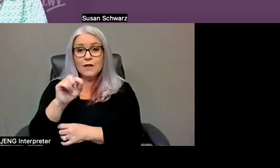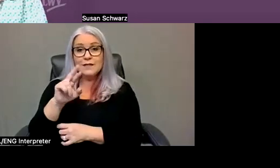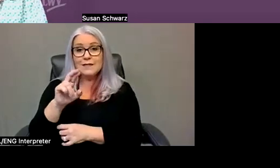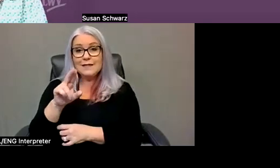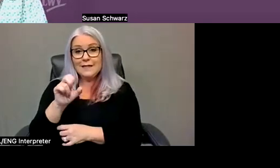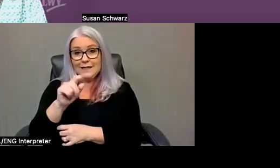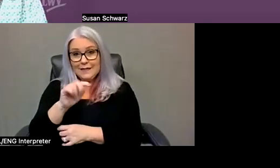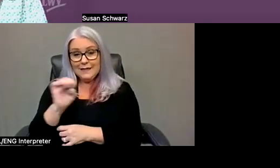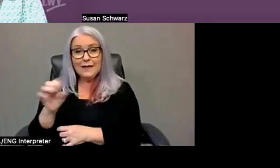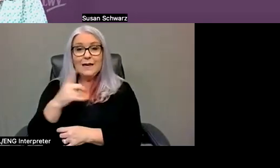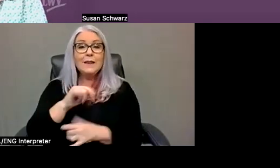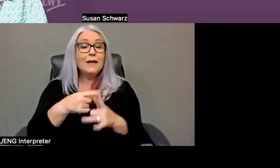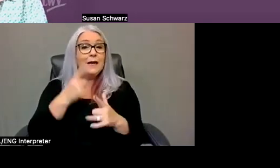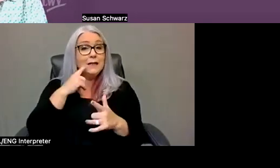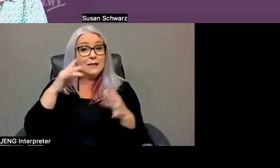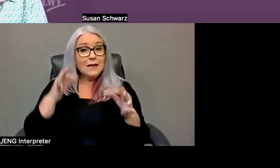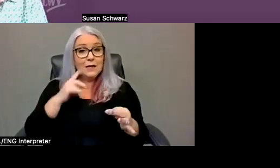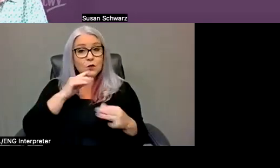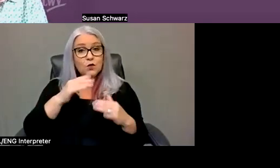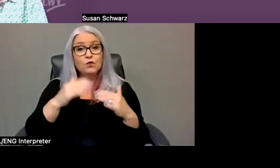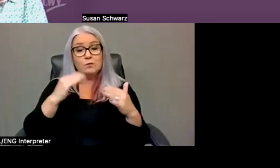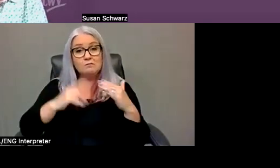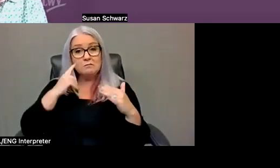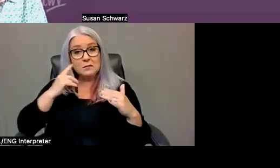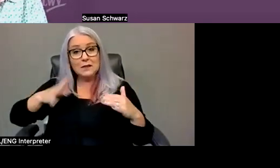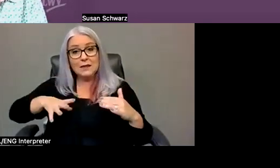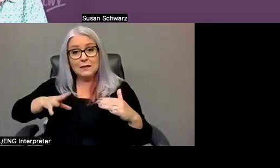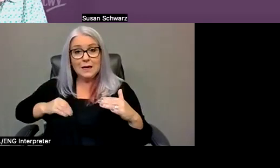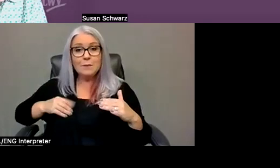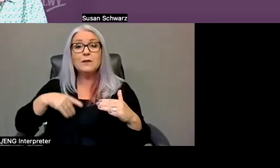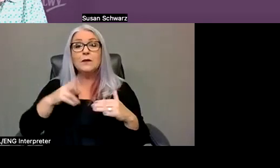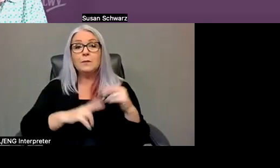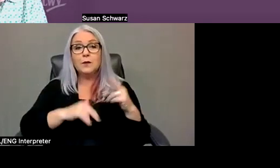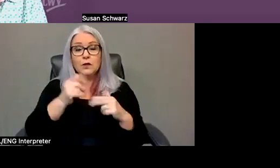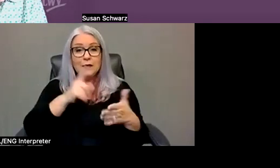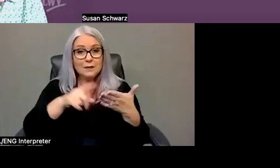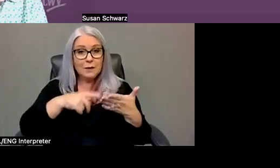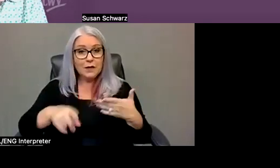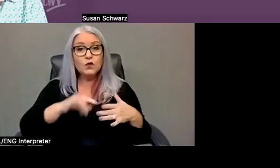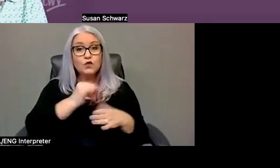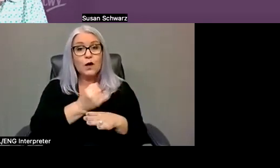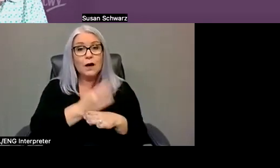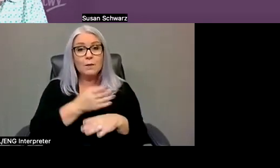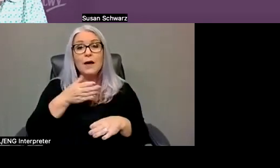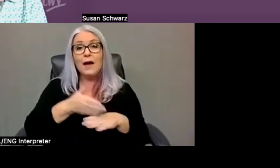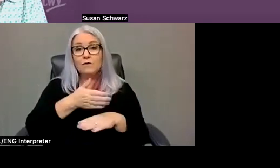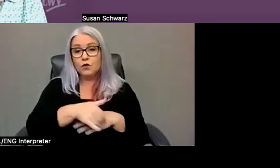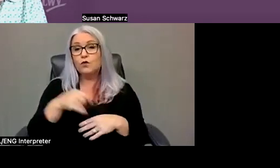decided to step down and accept the job of building inspector because I saw a great need